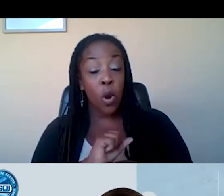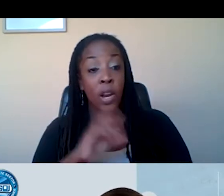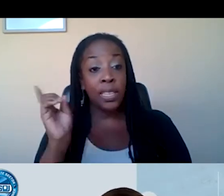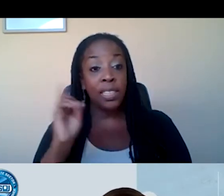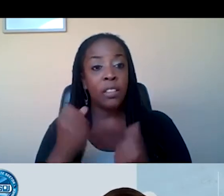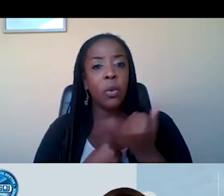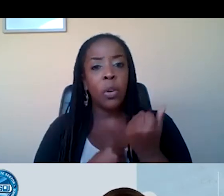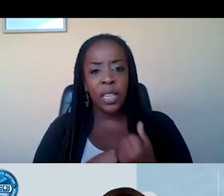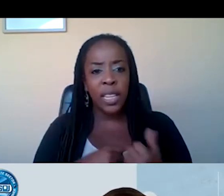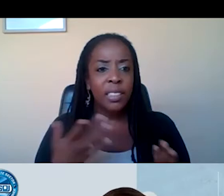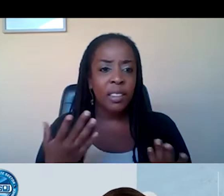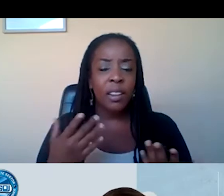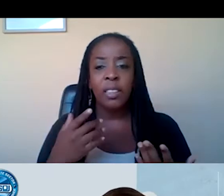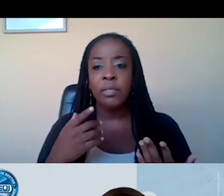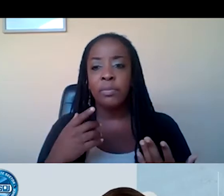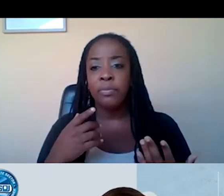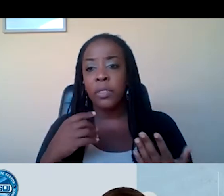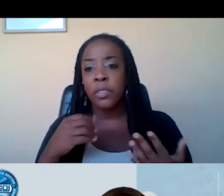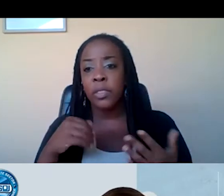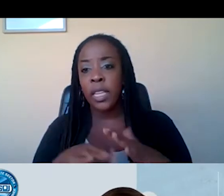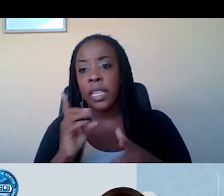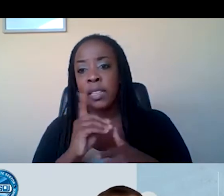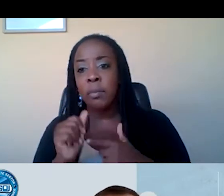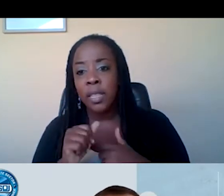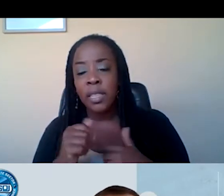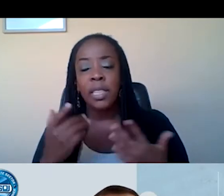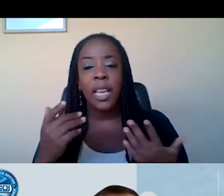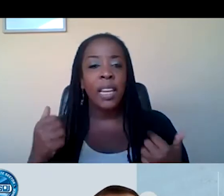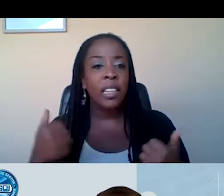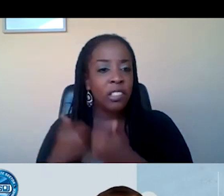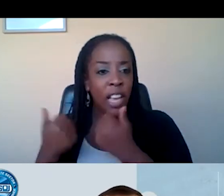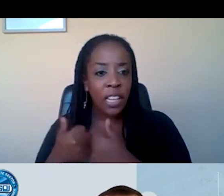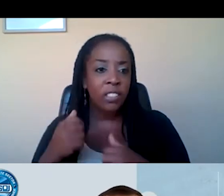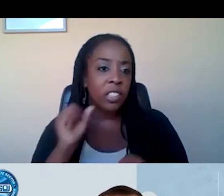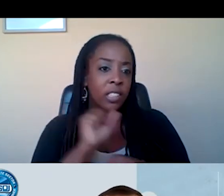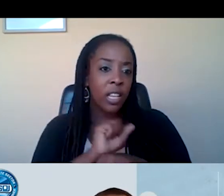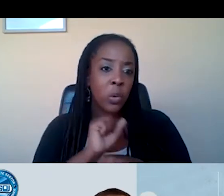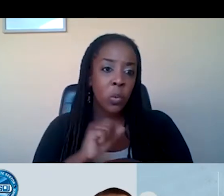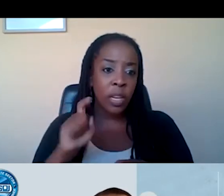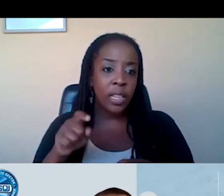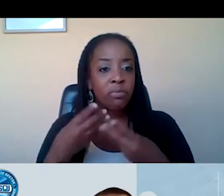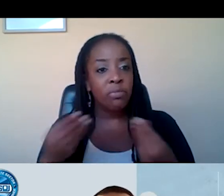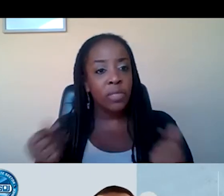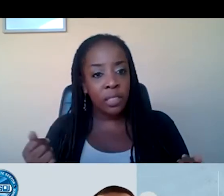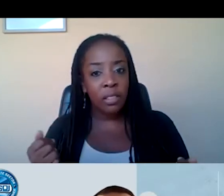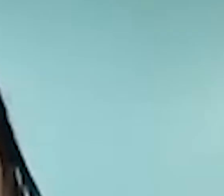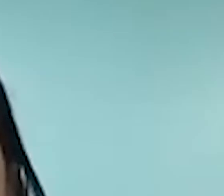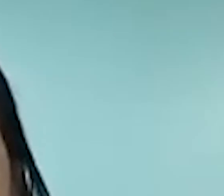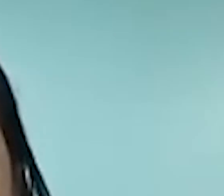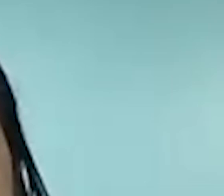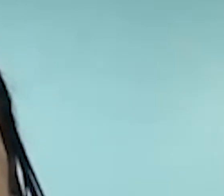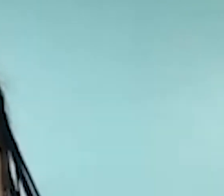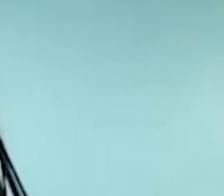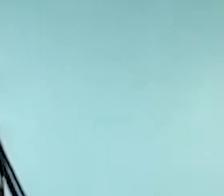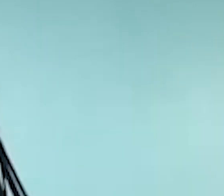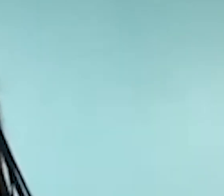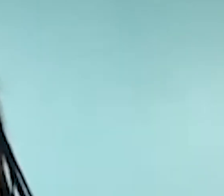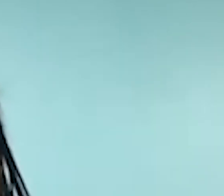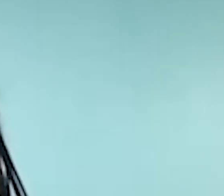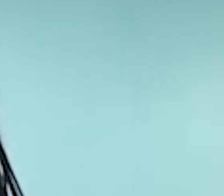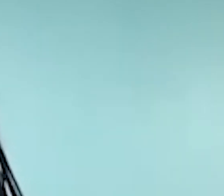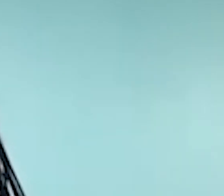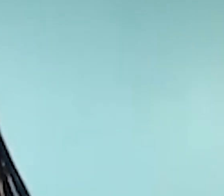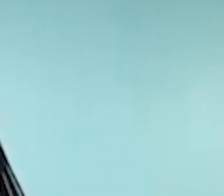that community and the work that needs to be done to resolve them. Charmaine, the floor is yours. Hi, good